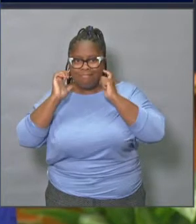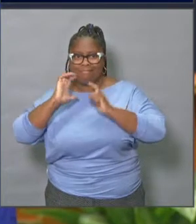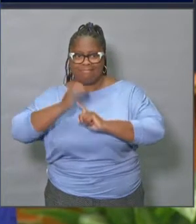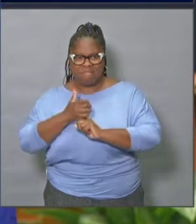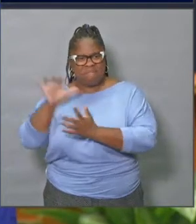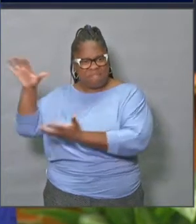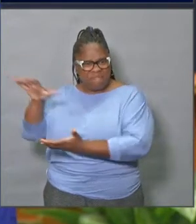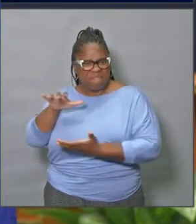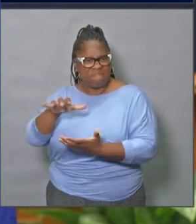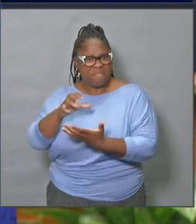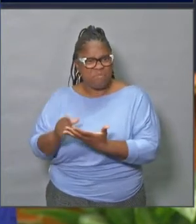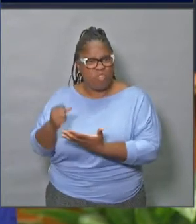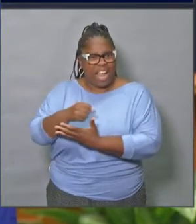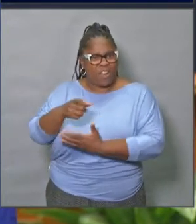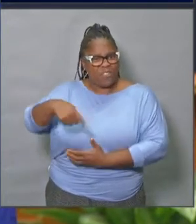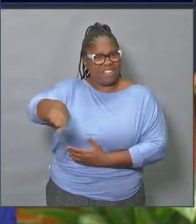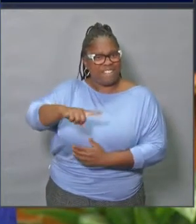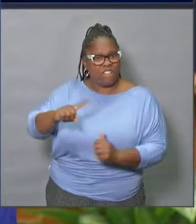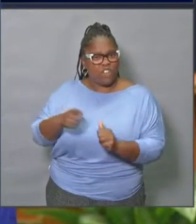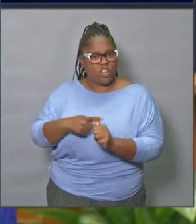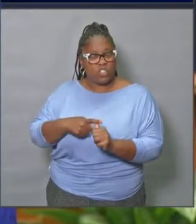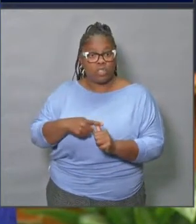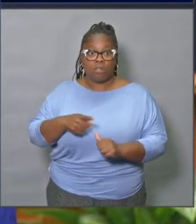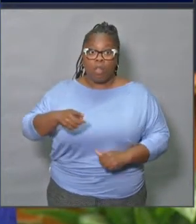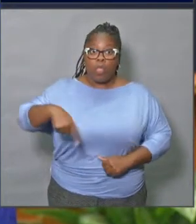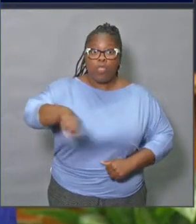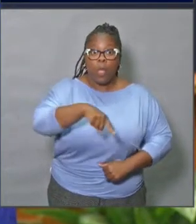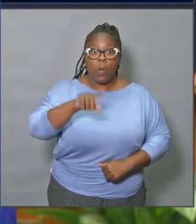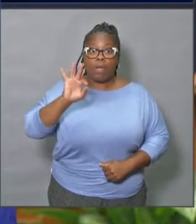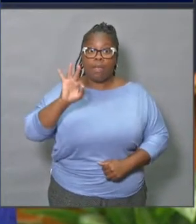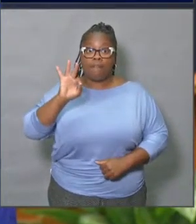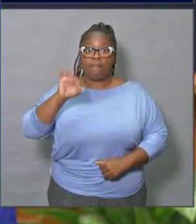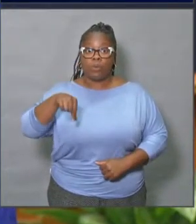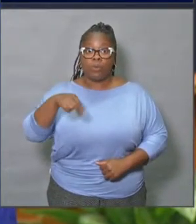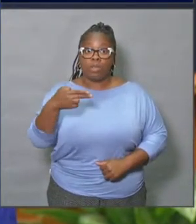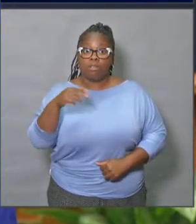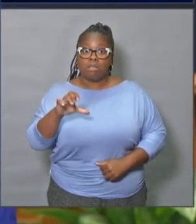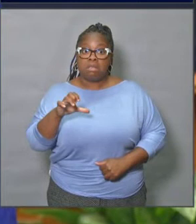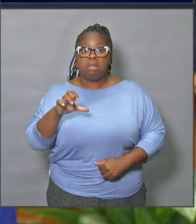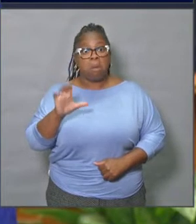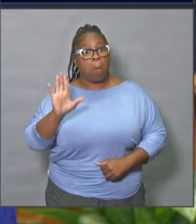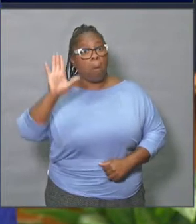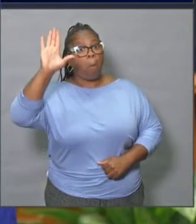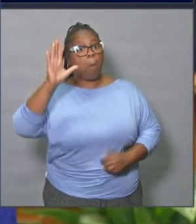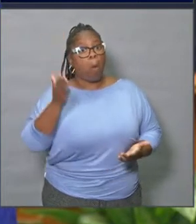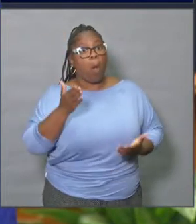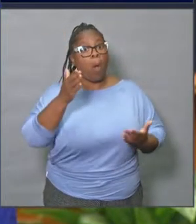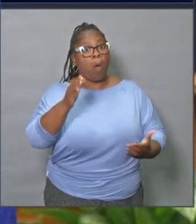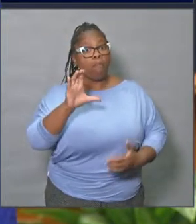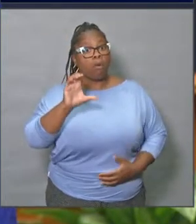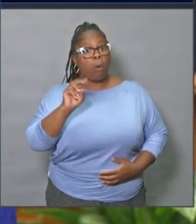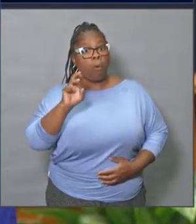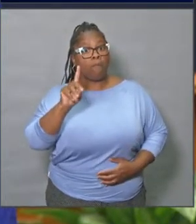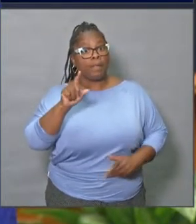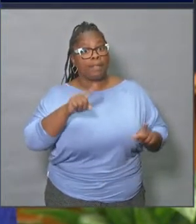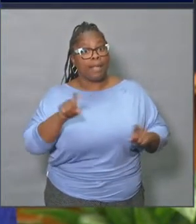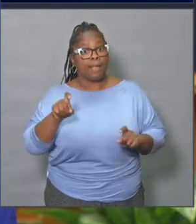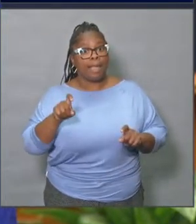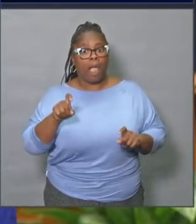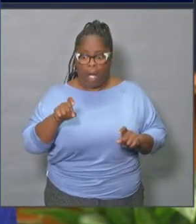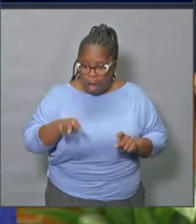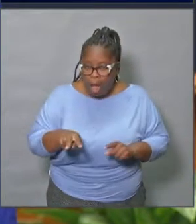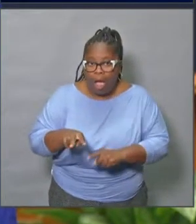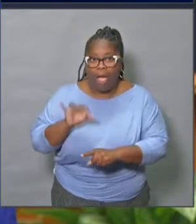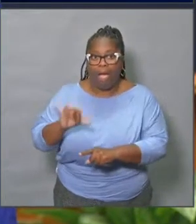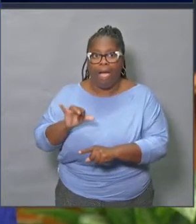clinics that have stepped forward to offer community COVID testing, the county will provide even more PPE supplies